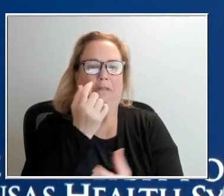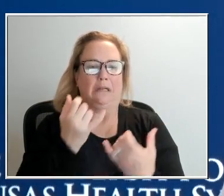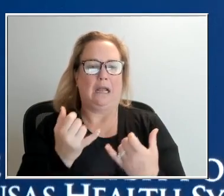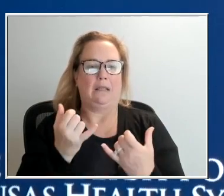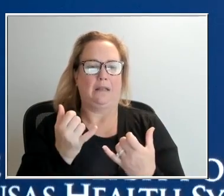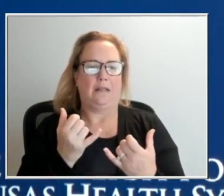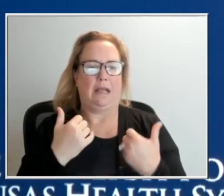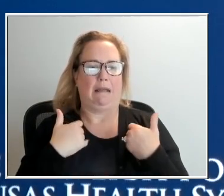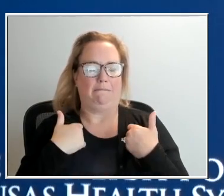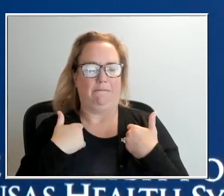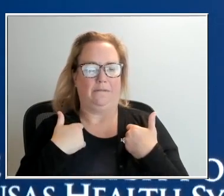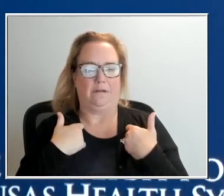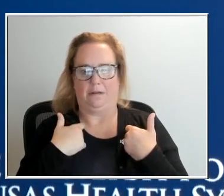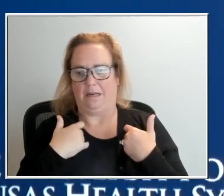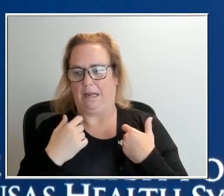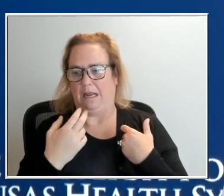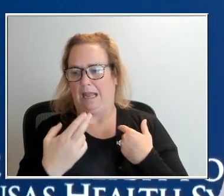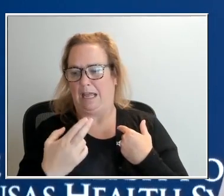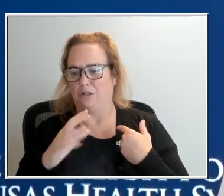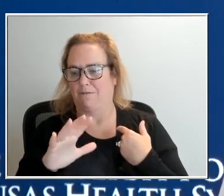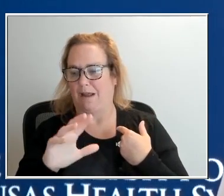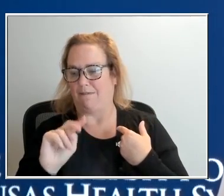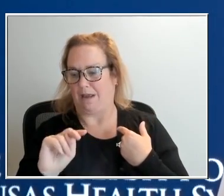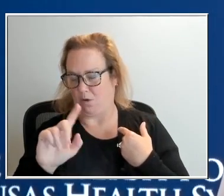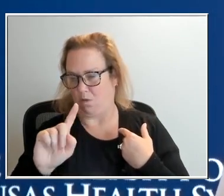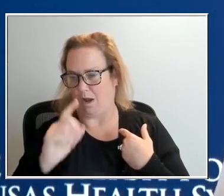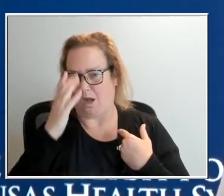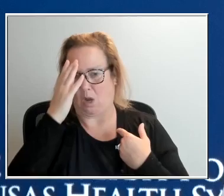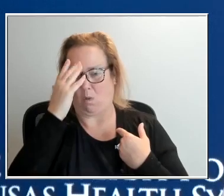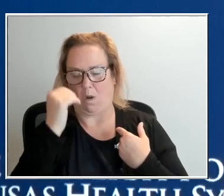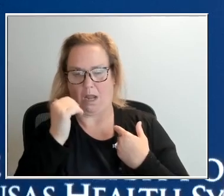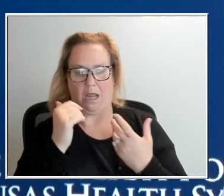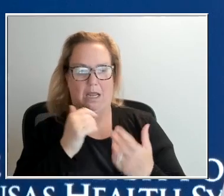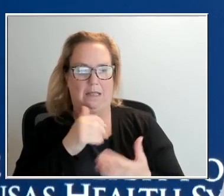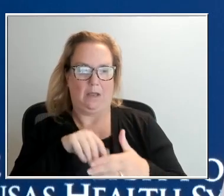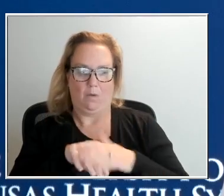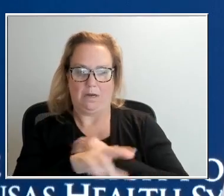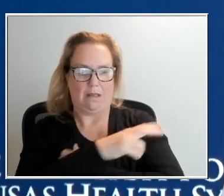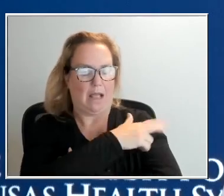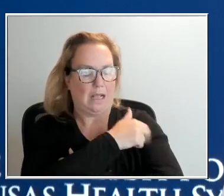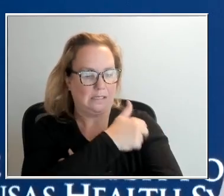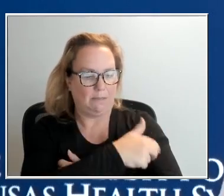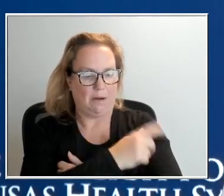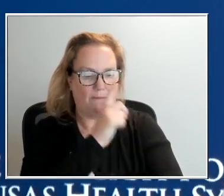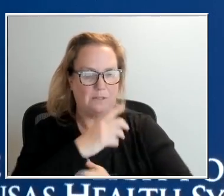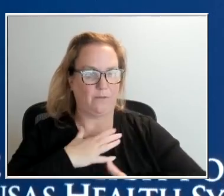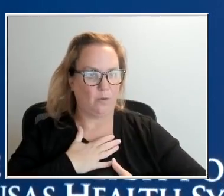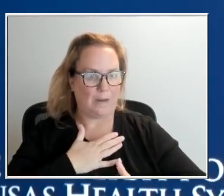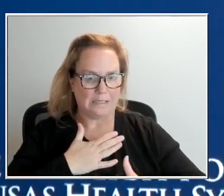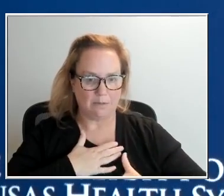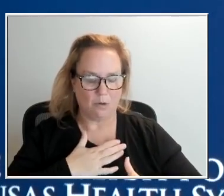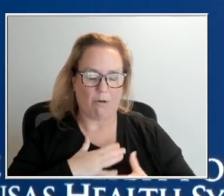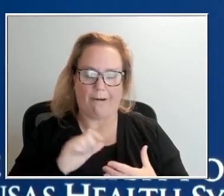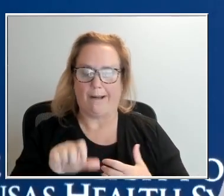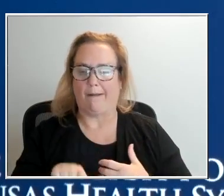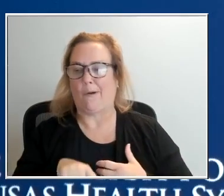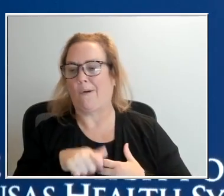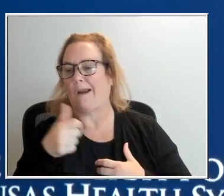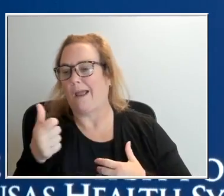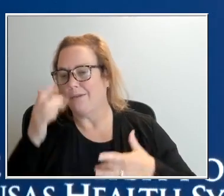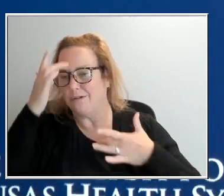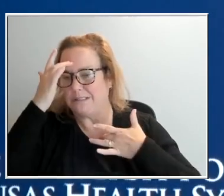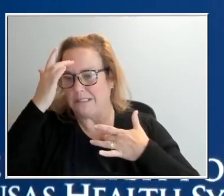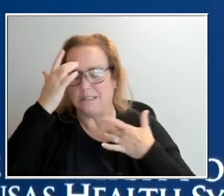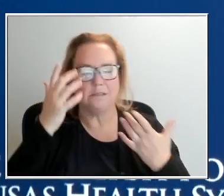have H5N1 and why did they go to the hospital? Was it for respiratory or other types of symptoms, or was